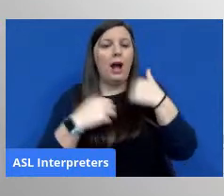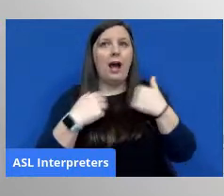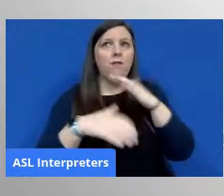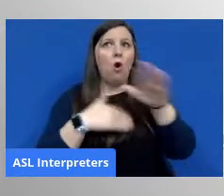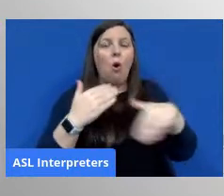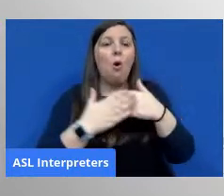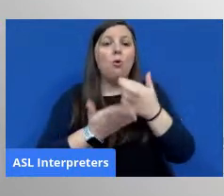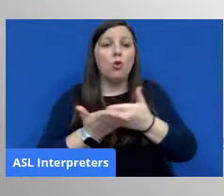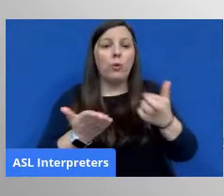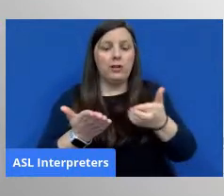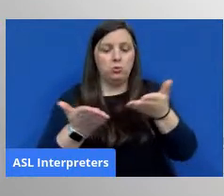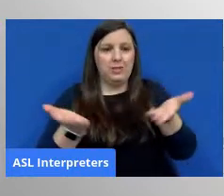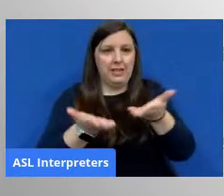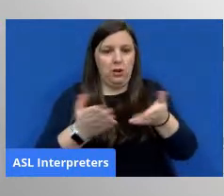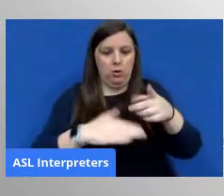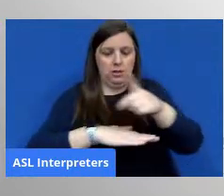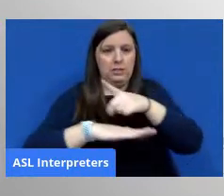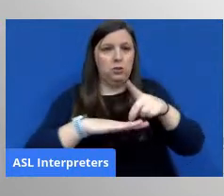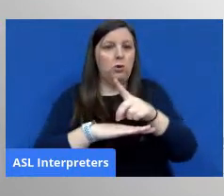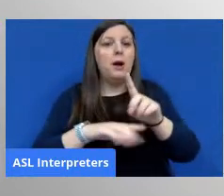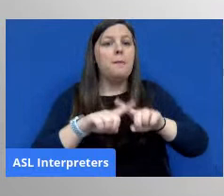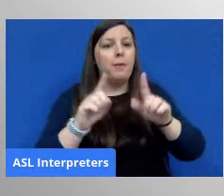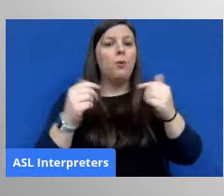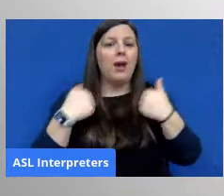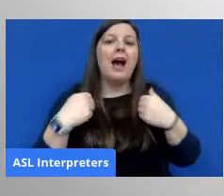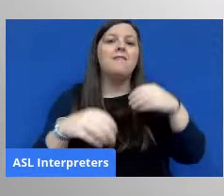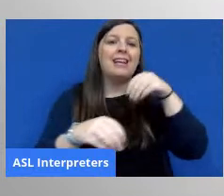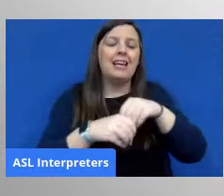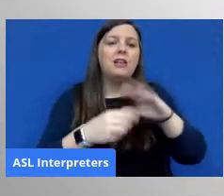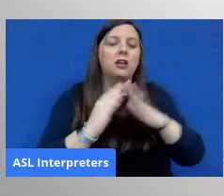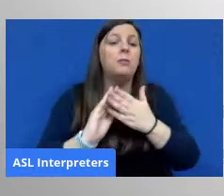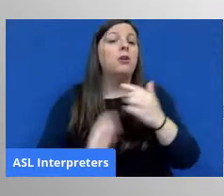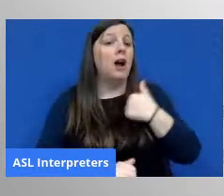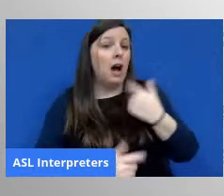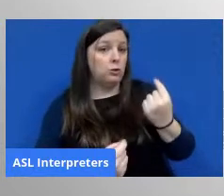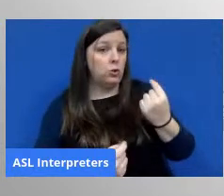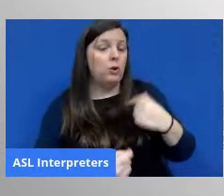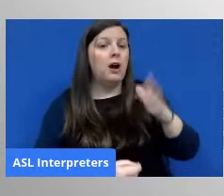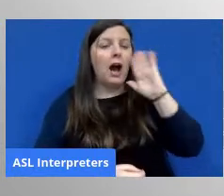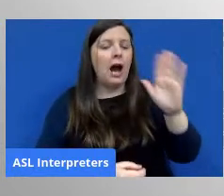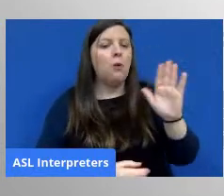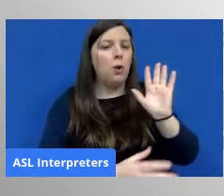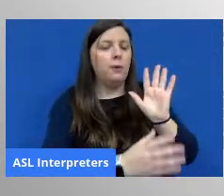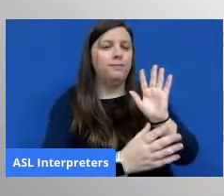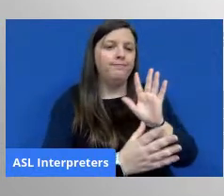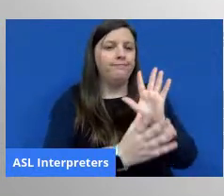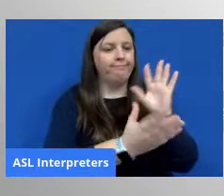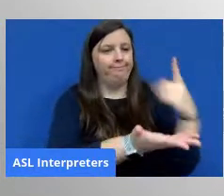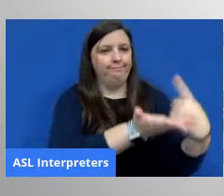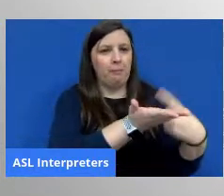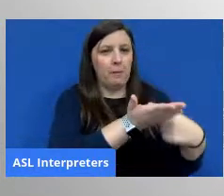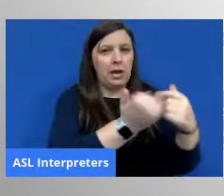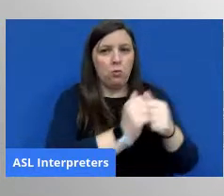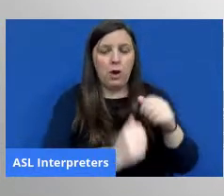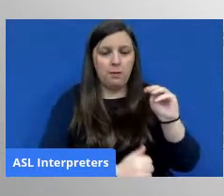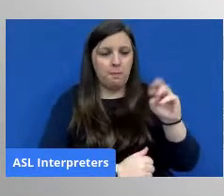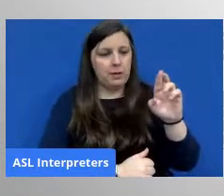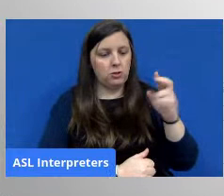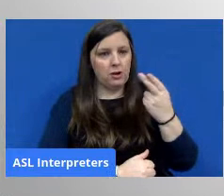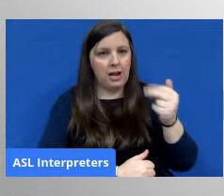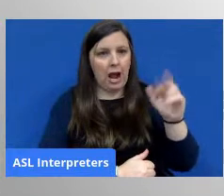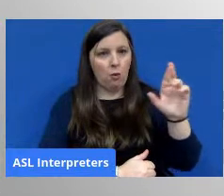community. What I will do is I will get together with Mr. Harris and we will find a way